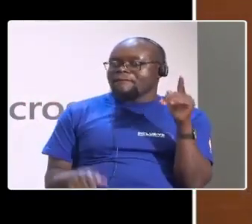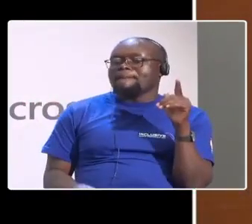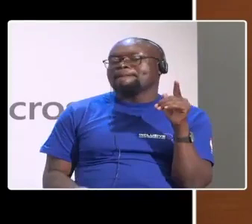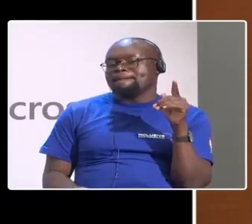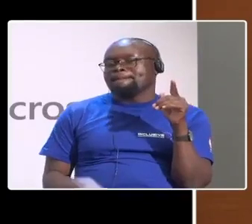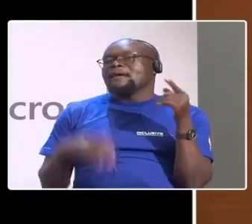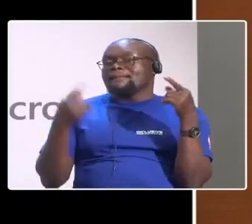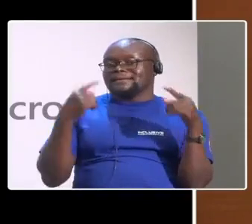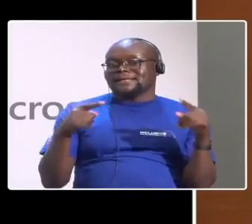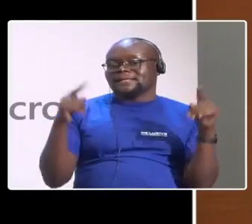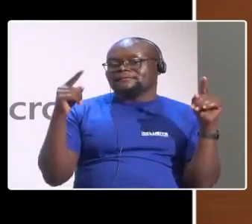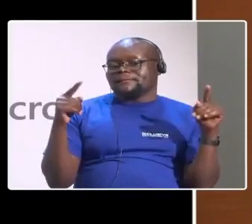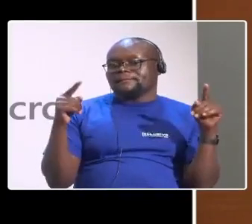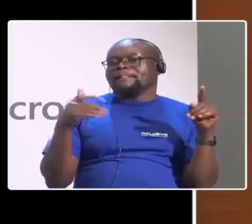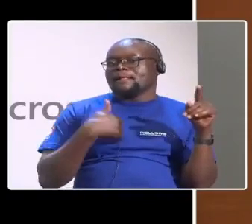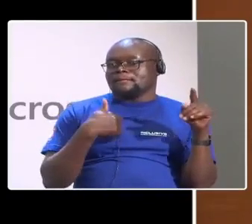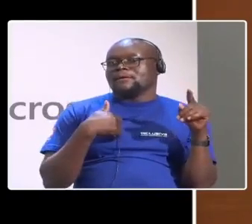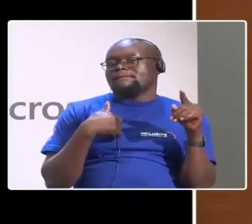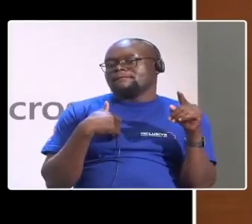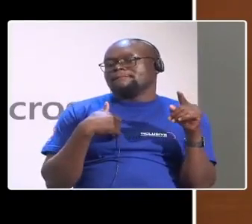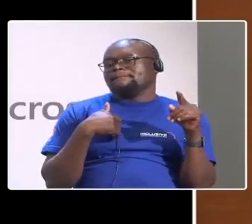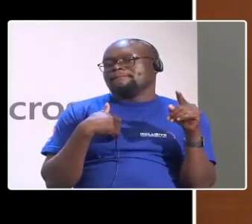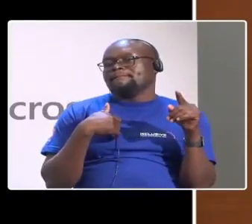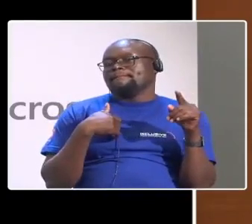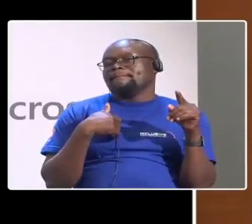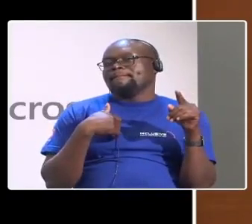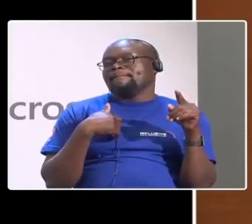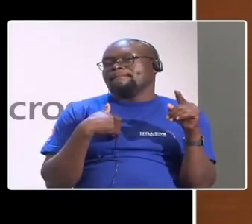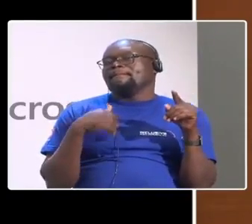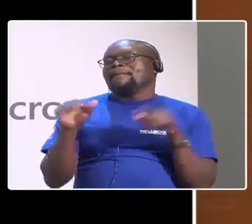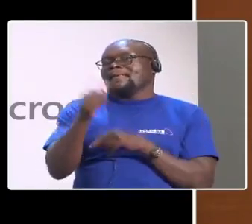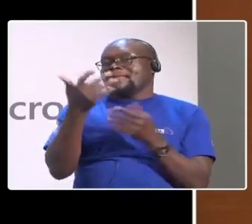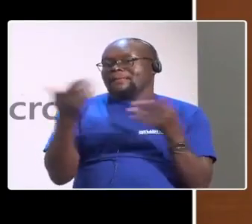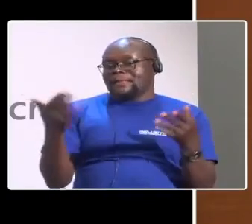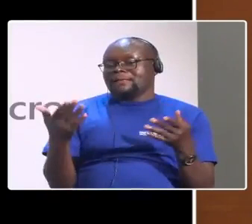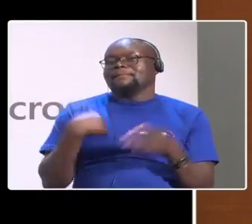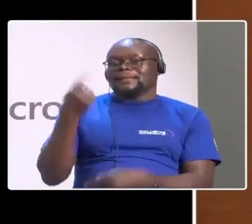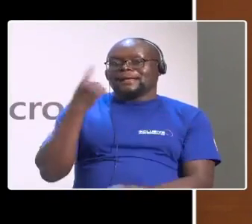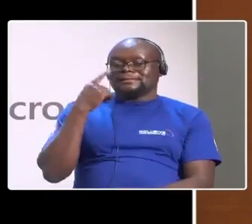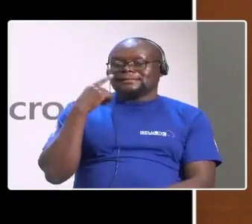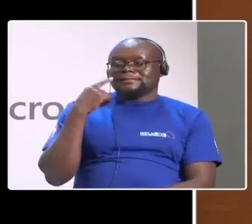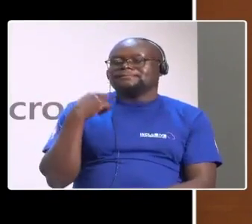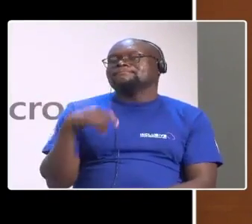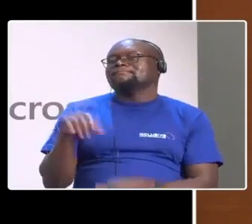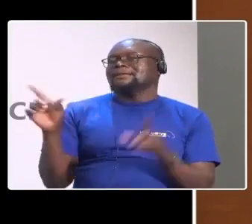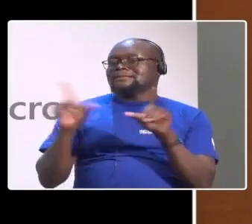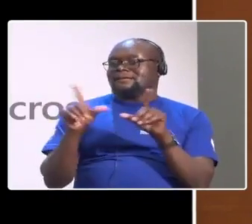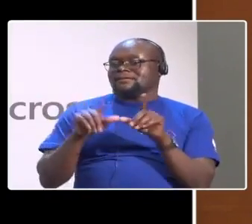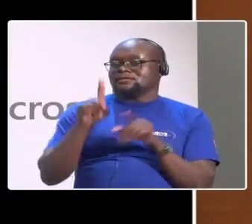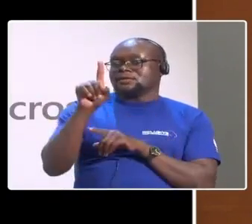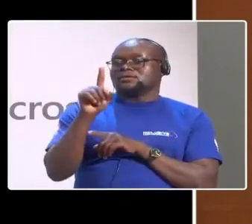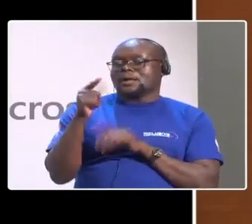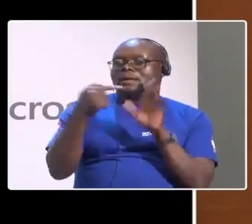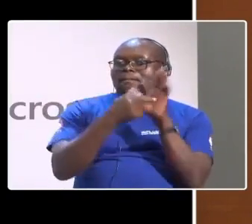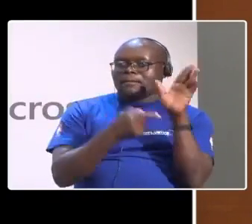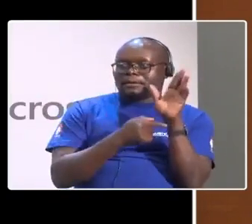being successful, to have to break even. And the other thing is, I see certification as one point